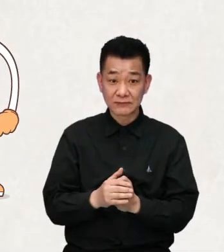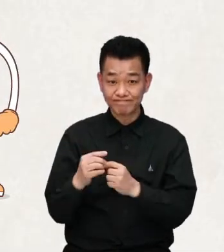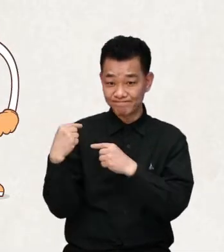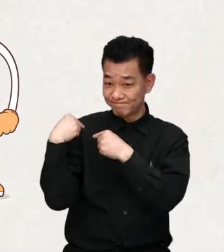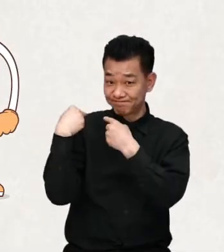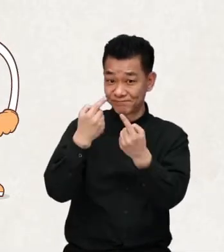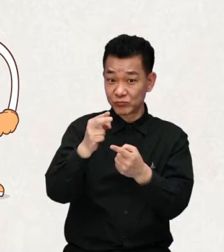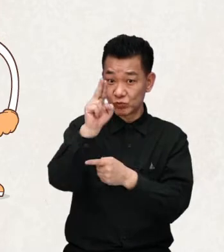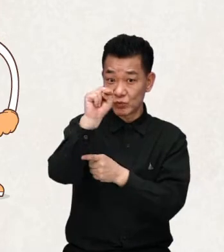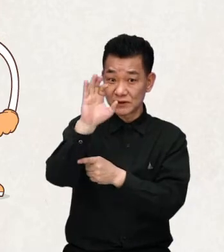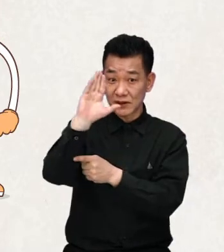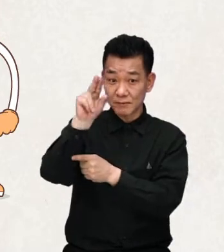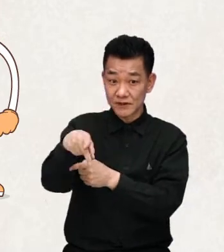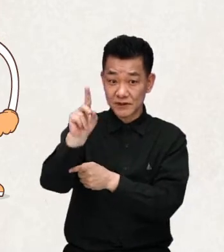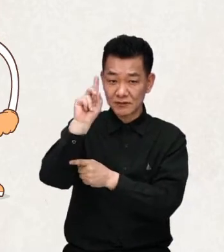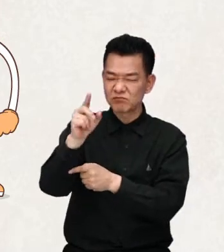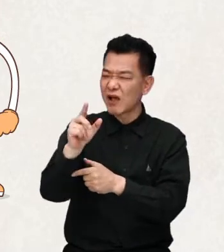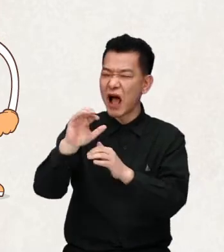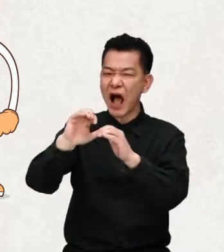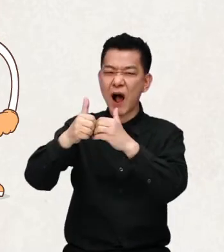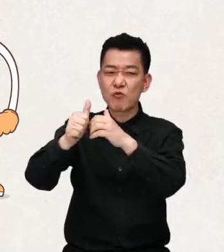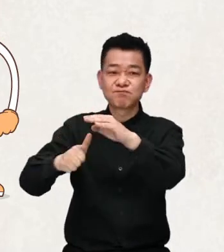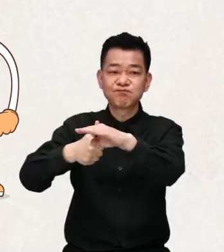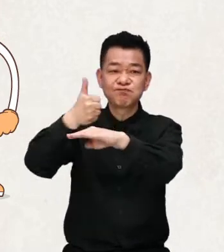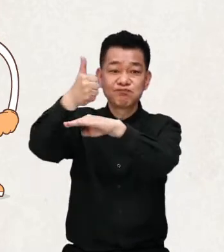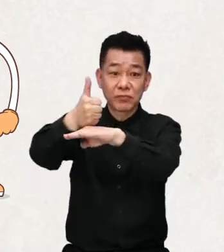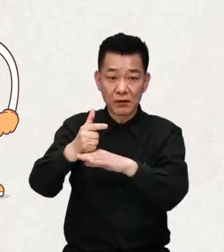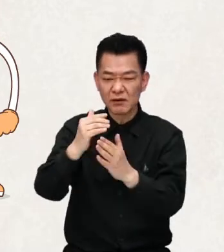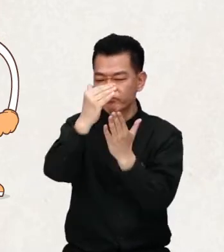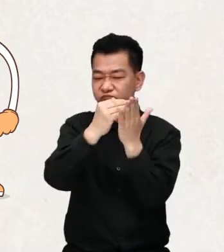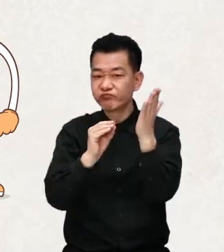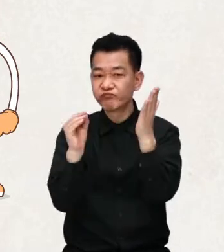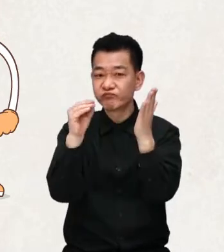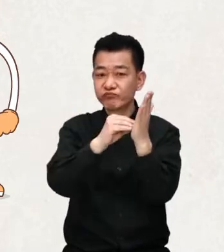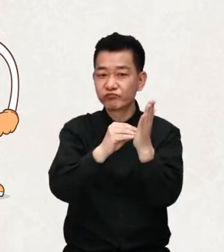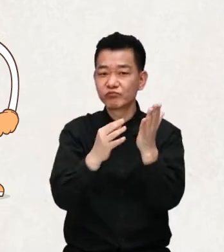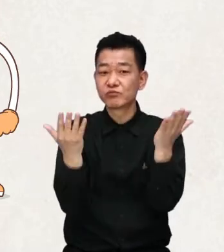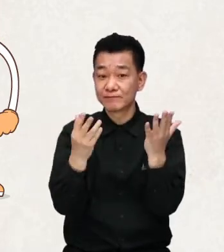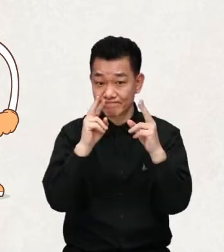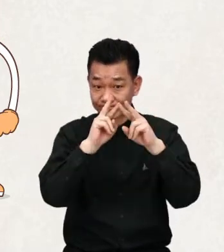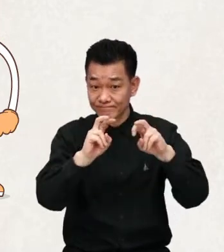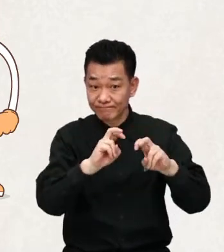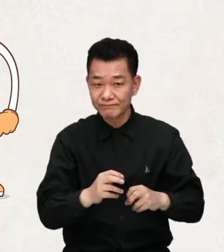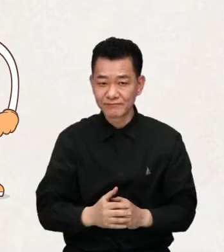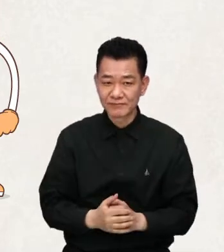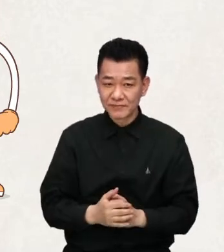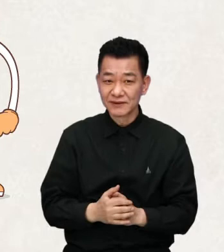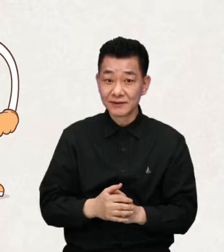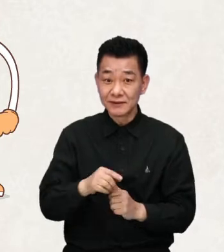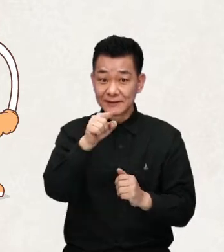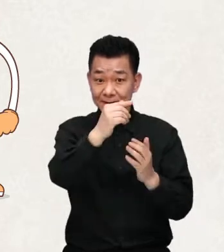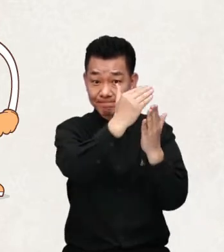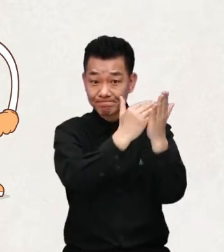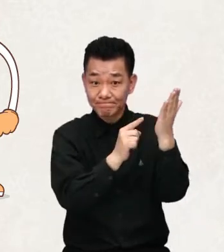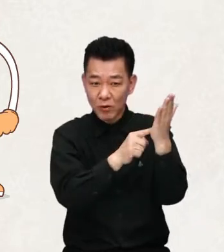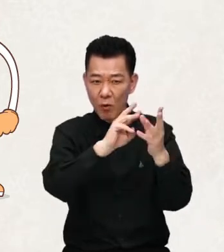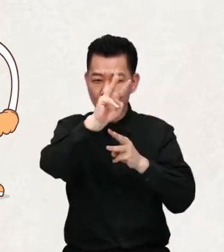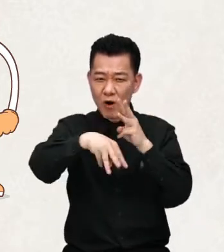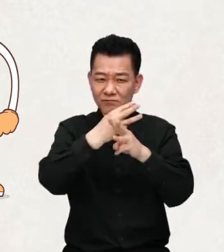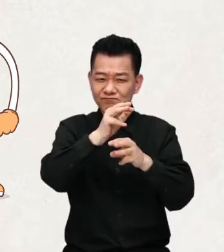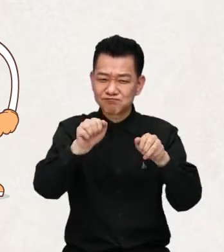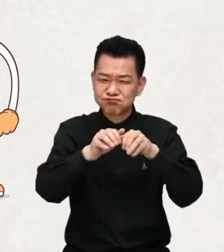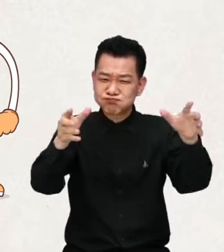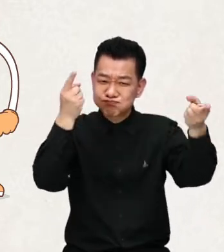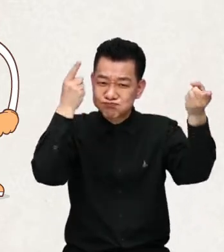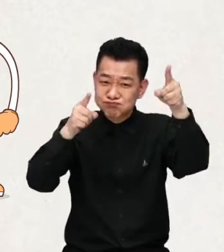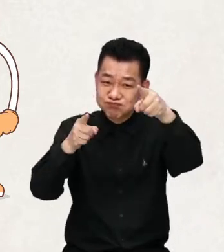Up to now, we have learned about how the UN CRPD was created and its details. The fact that the world agreed